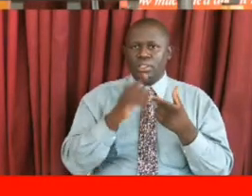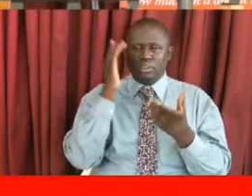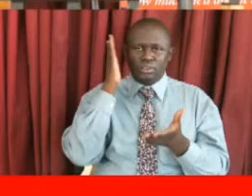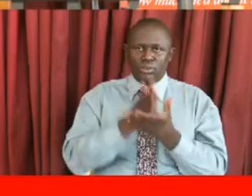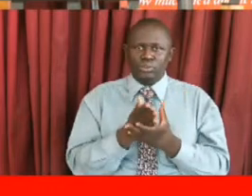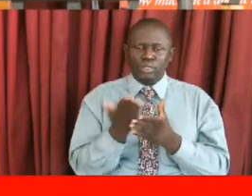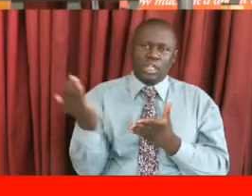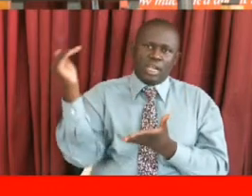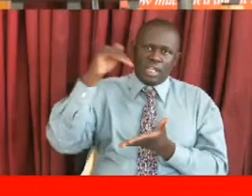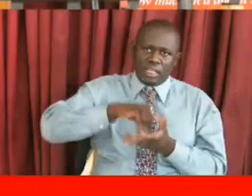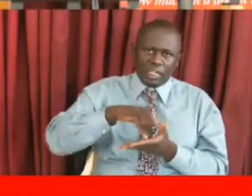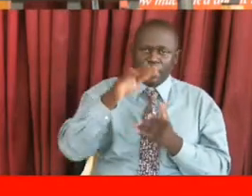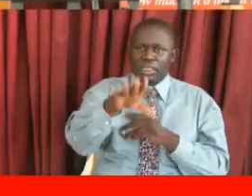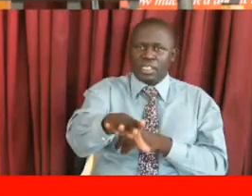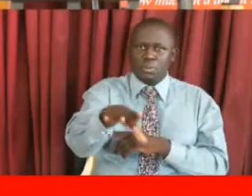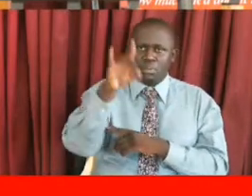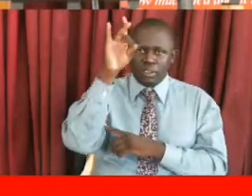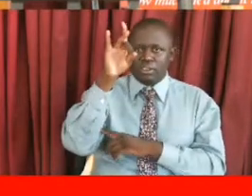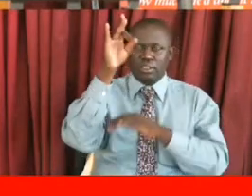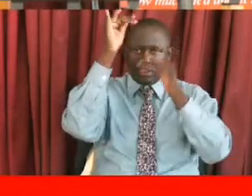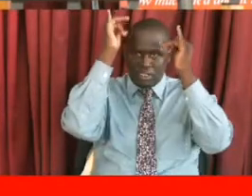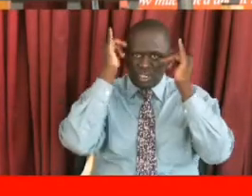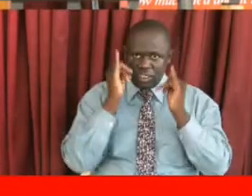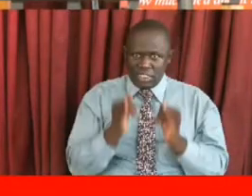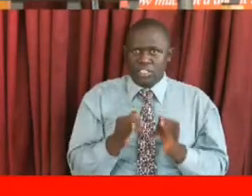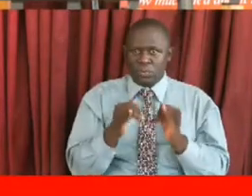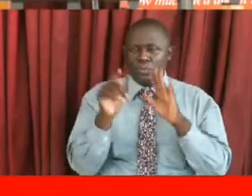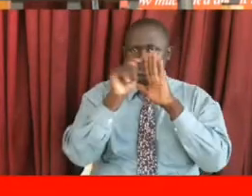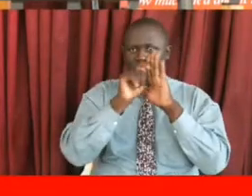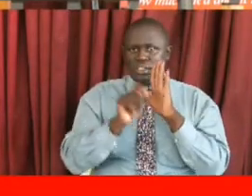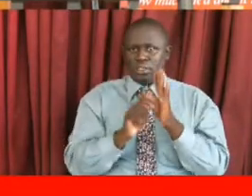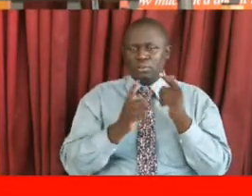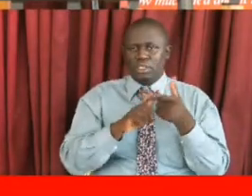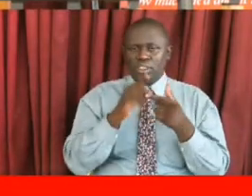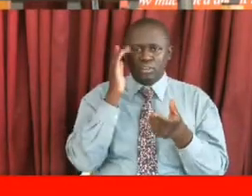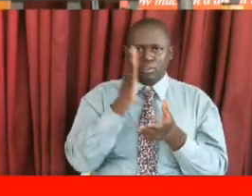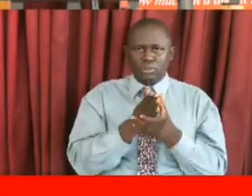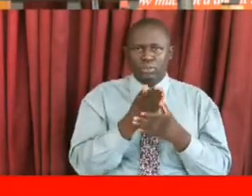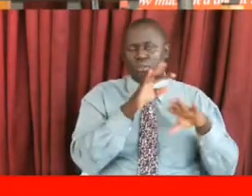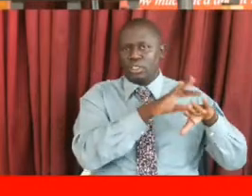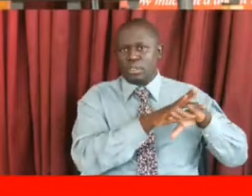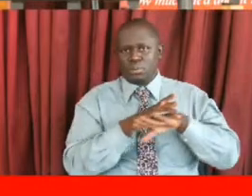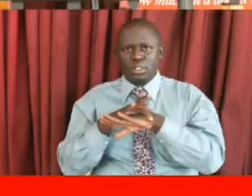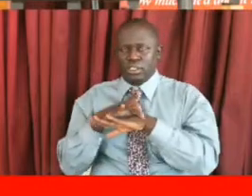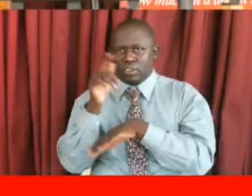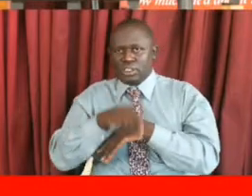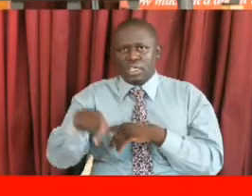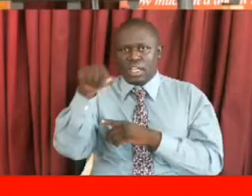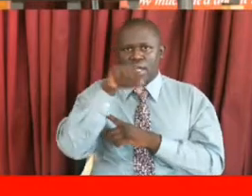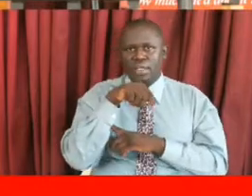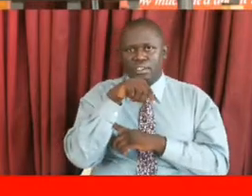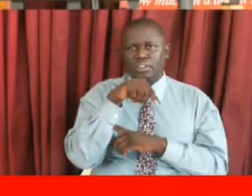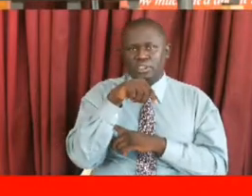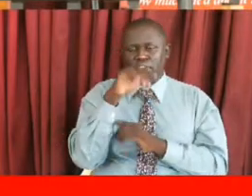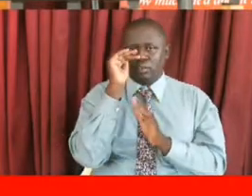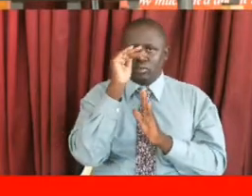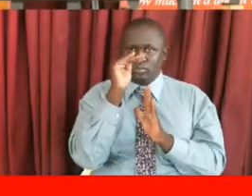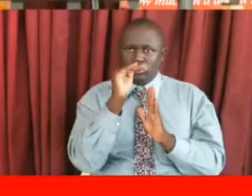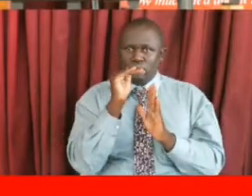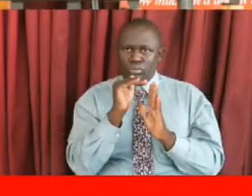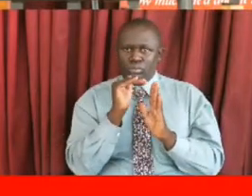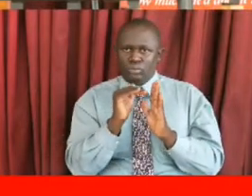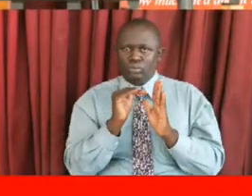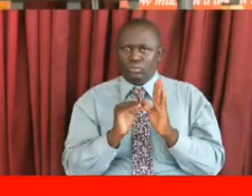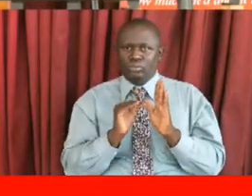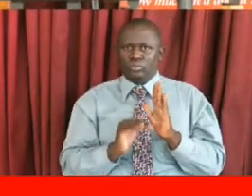the New Testament then he brings up brings us chronologically after to how it